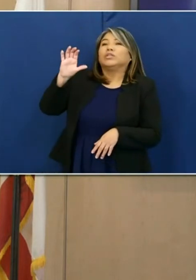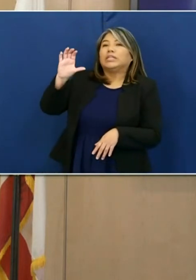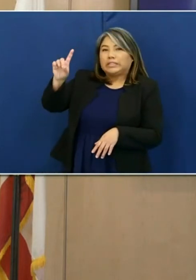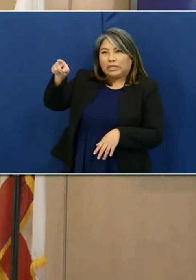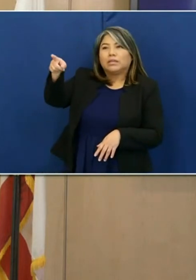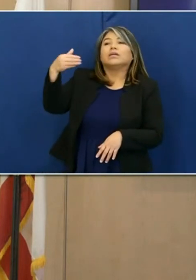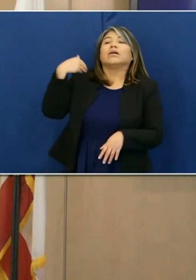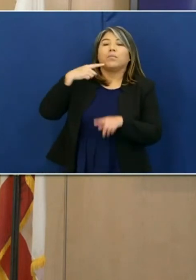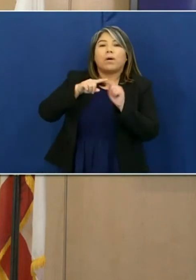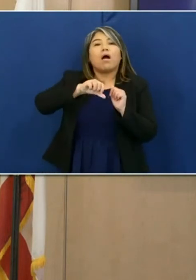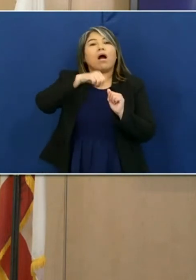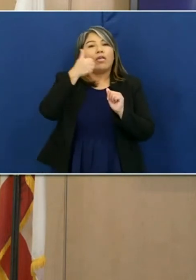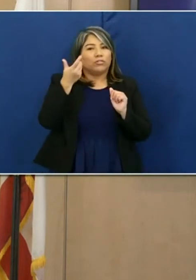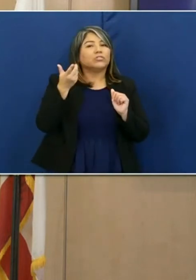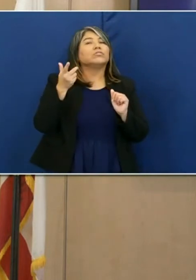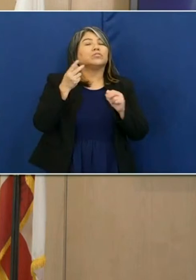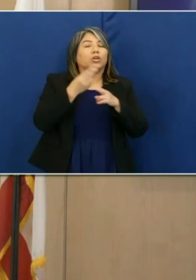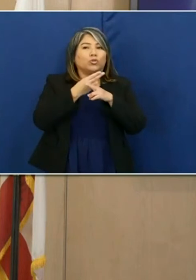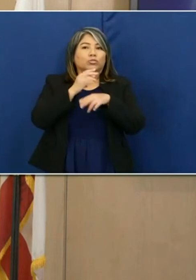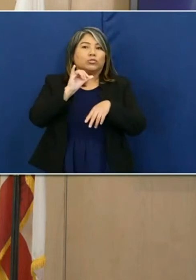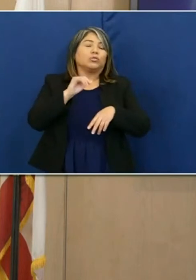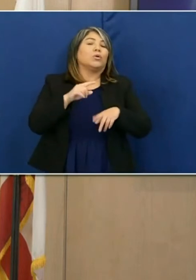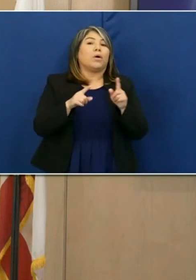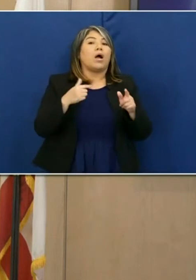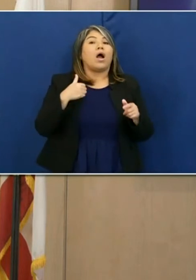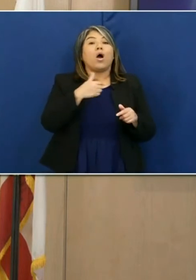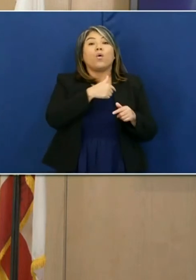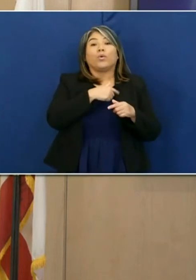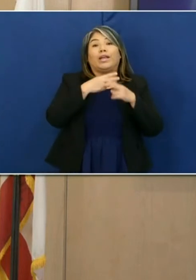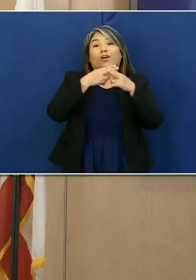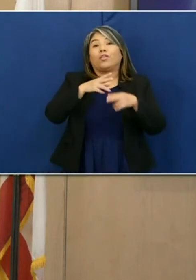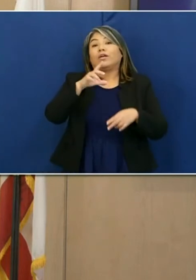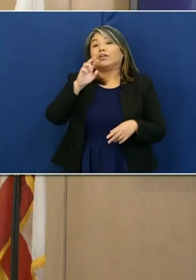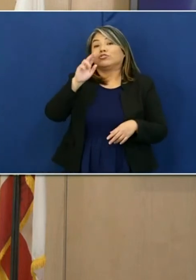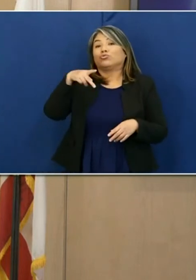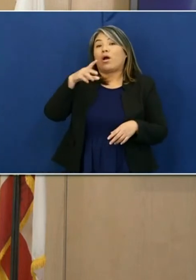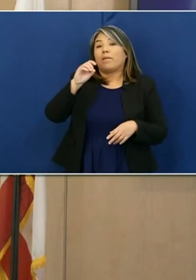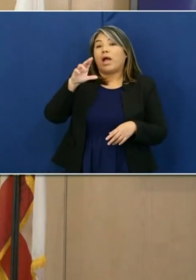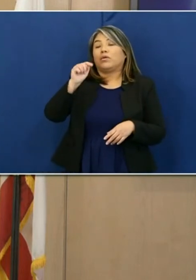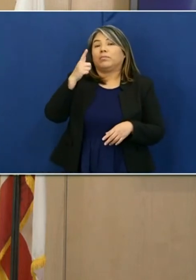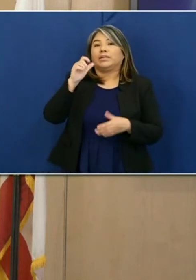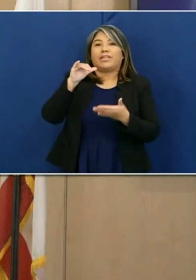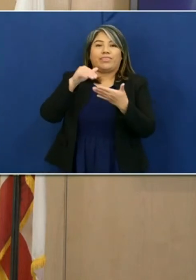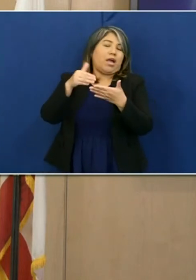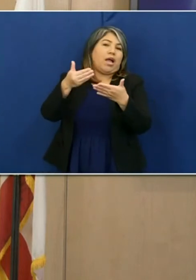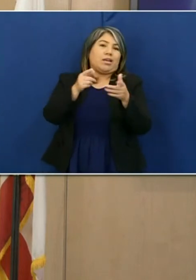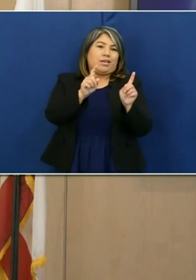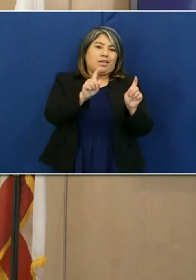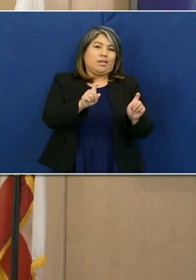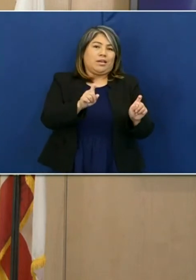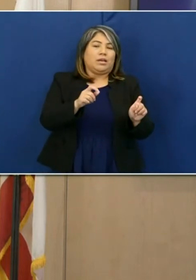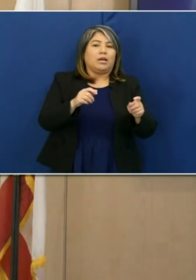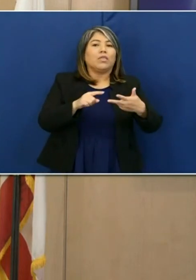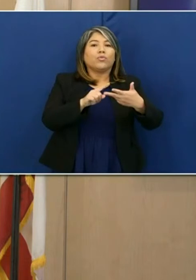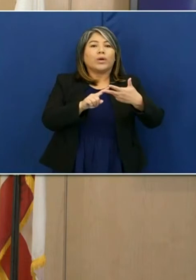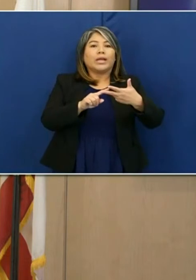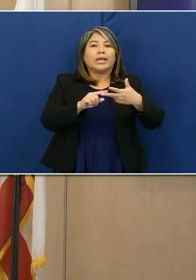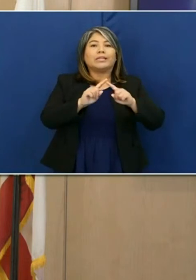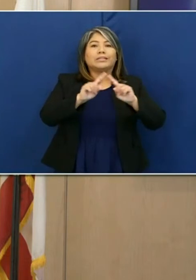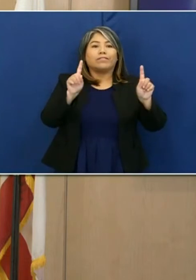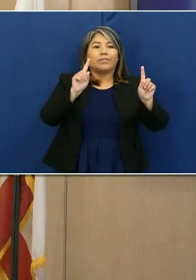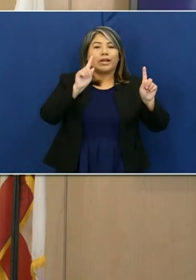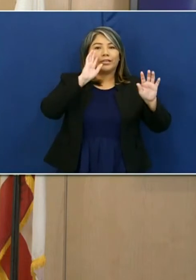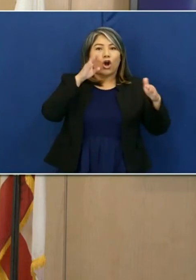being used. And the reason why I call this the dropout is that this particular assay tests for 3 different targets in